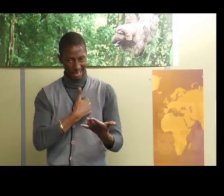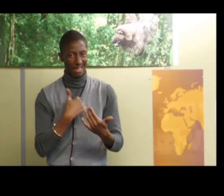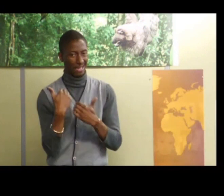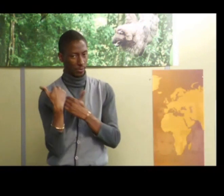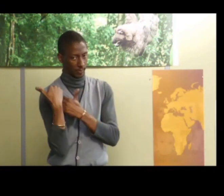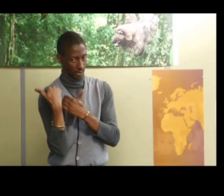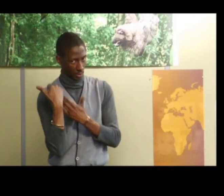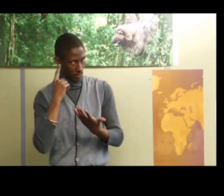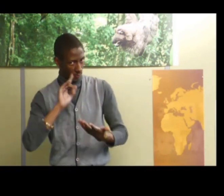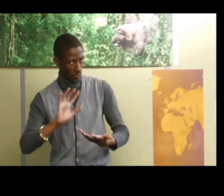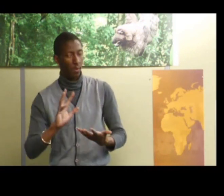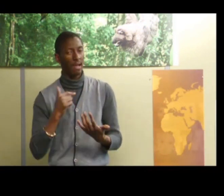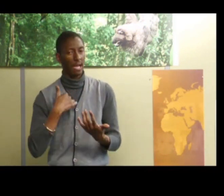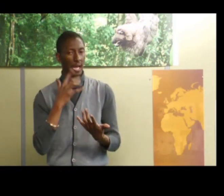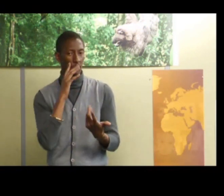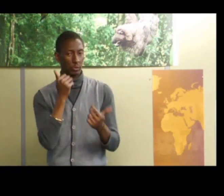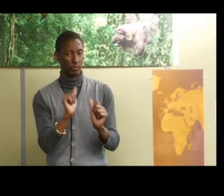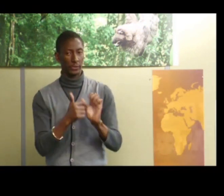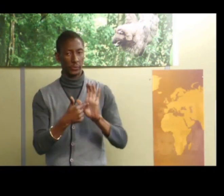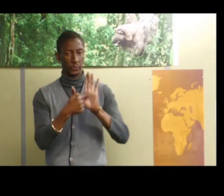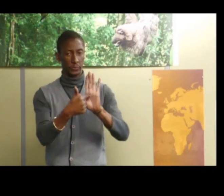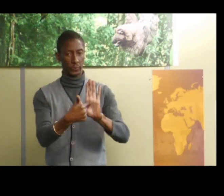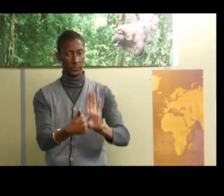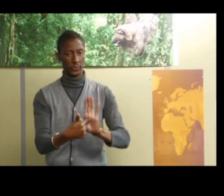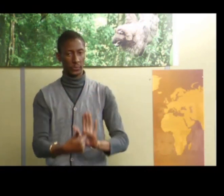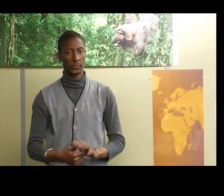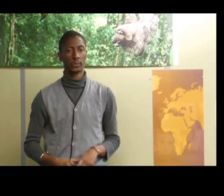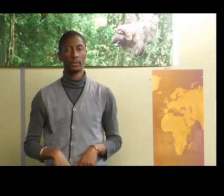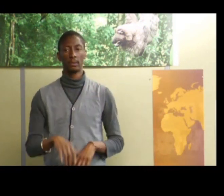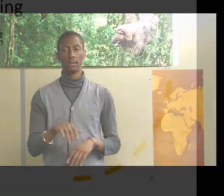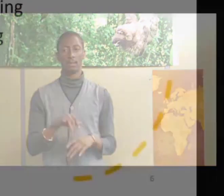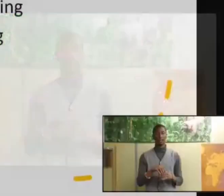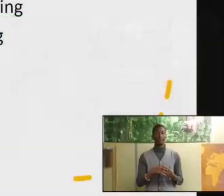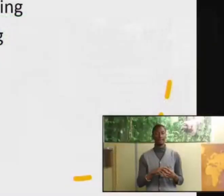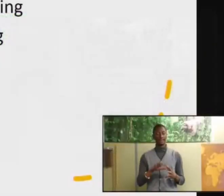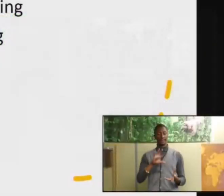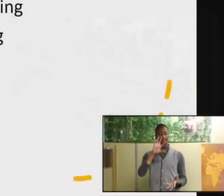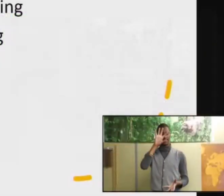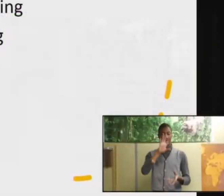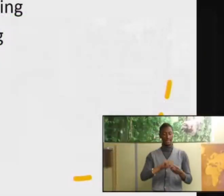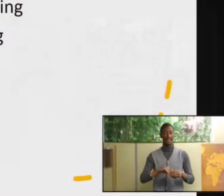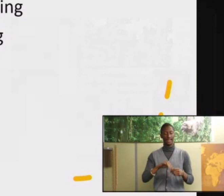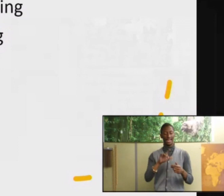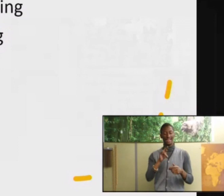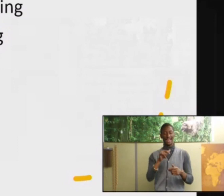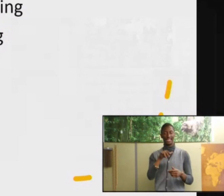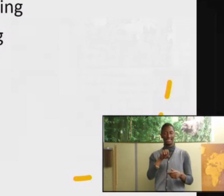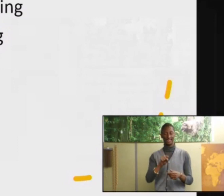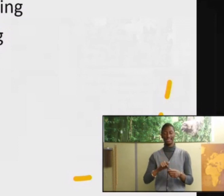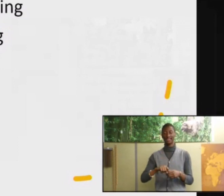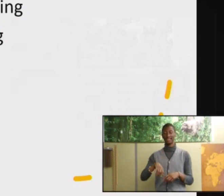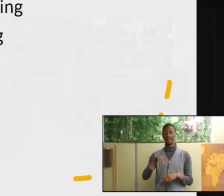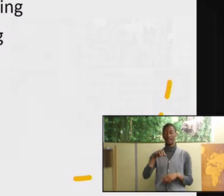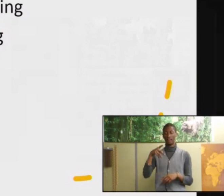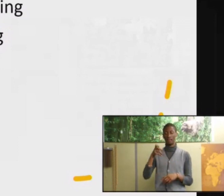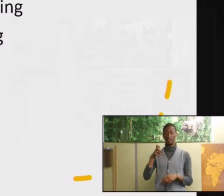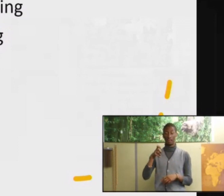I'll try to point them out for you. Analogous estimating, parametric estimating, and detailed